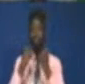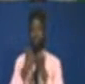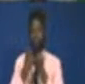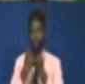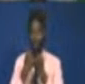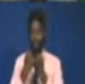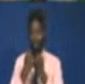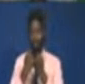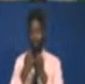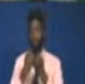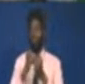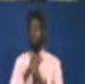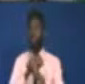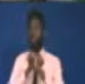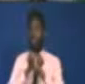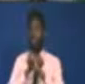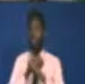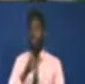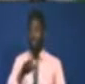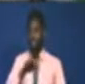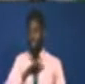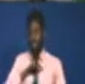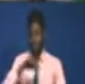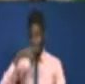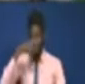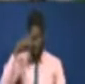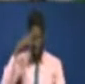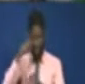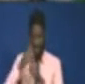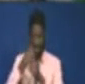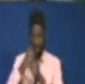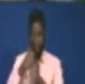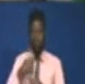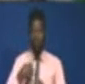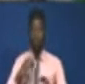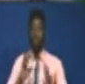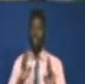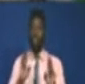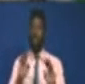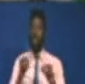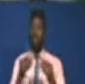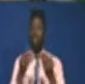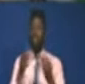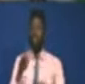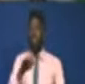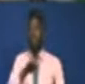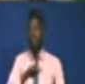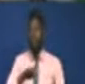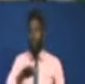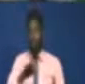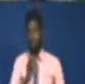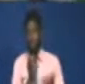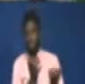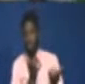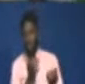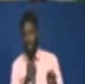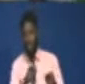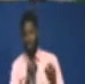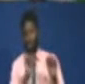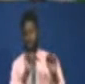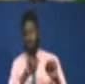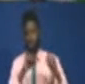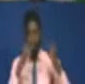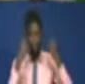say I'm ready to provide an environment for the businesses to be able to thrive in this